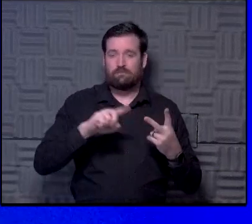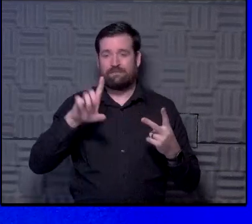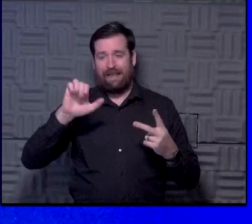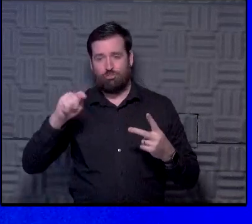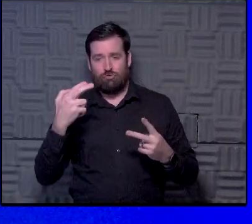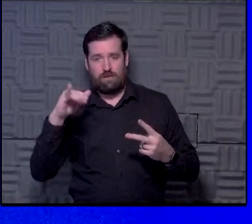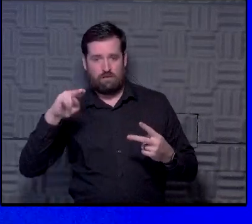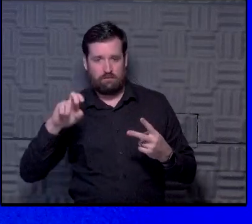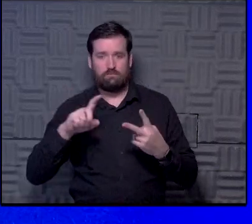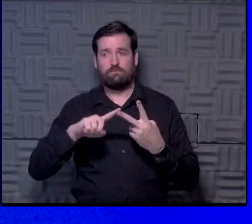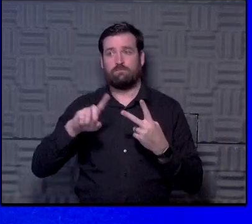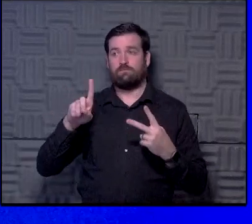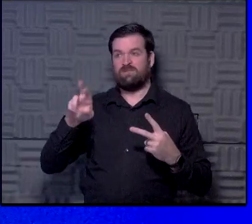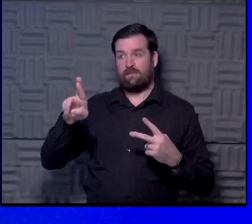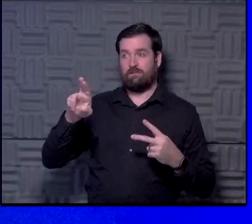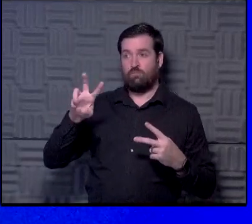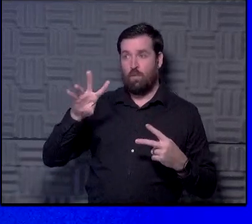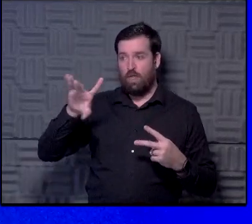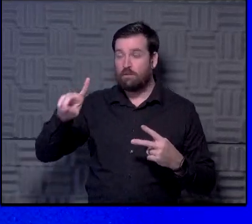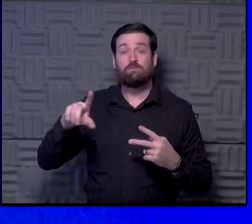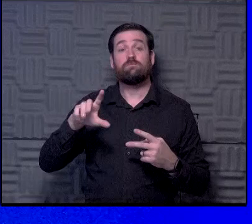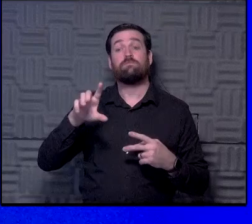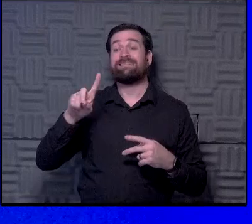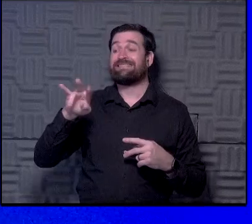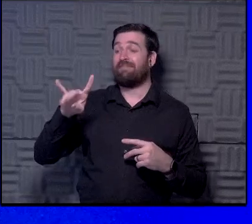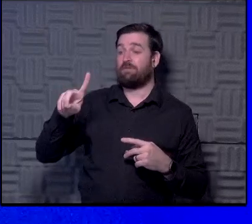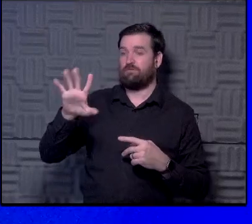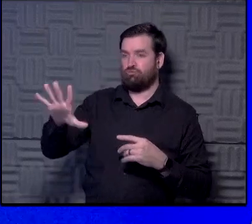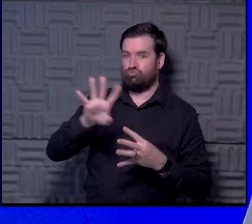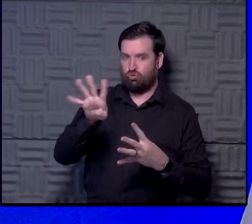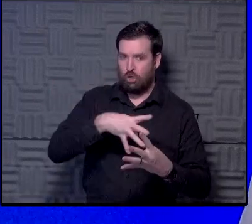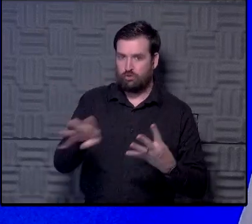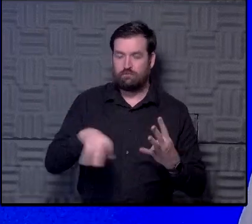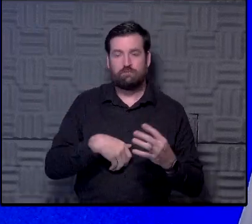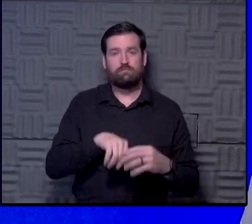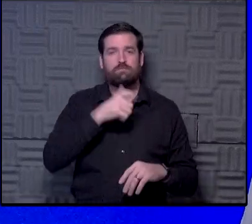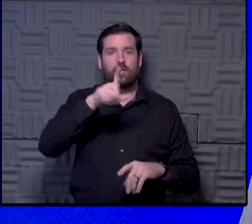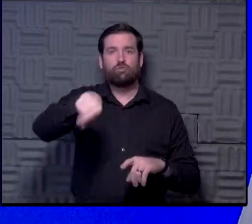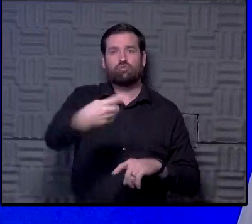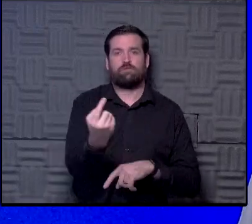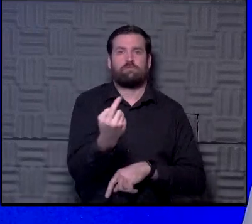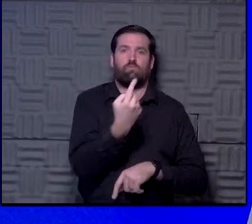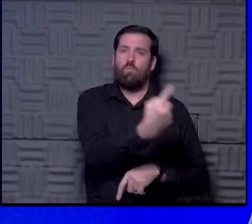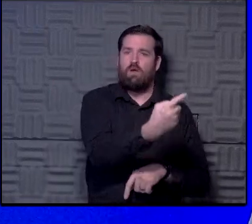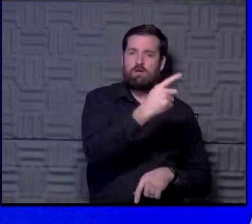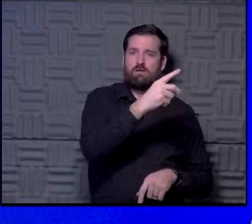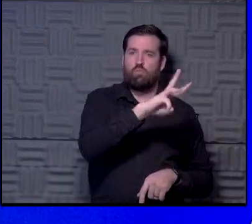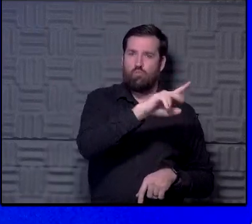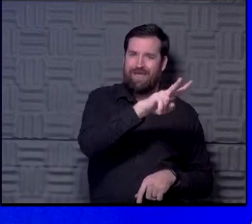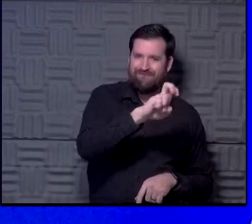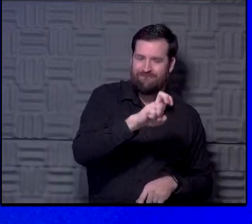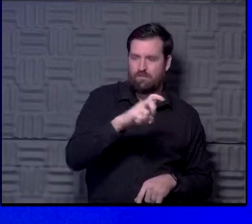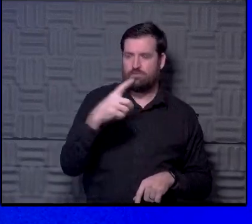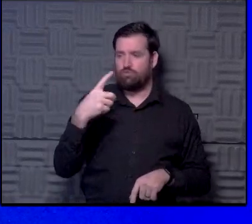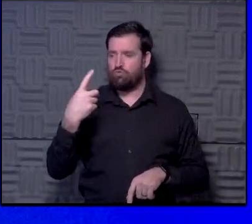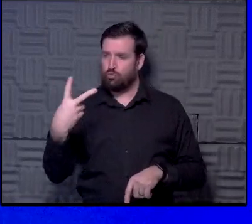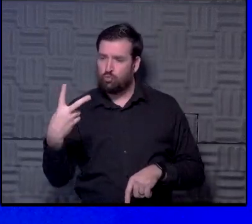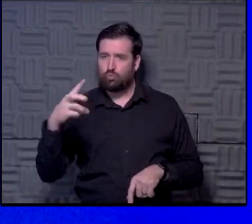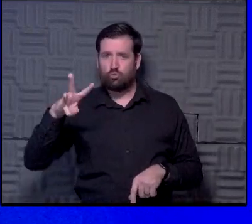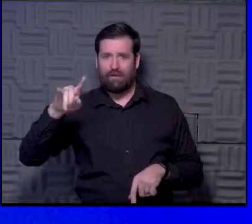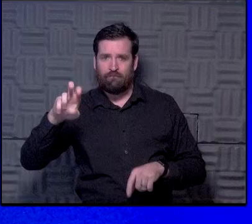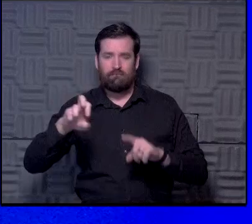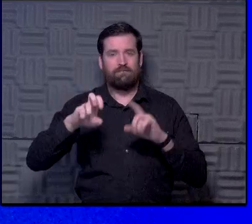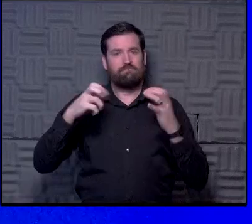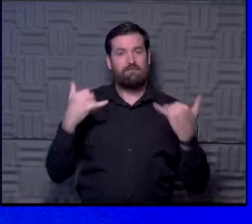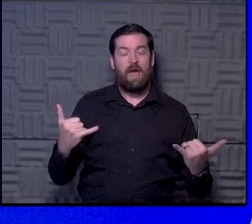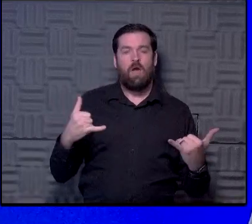the biggest thing is the chart that you showed, David. And it isn't just one wave or two wave. That was early, but I think it's now just more